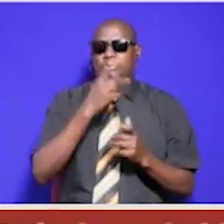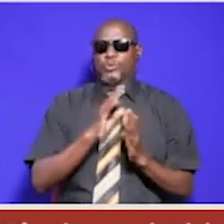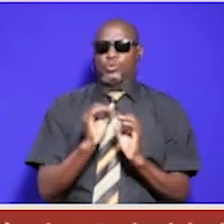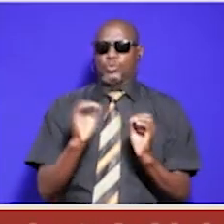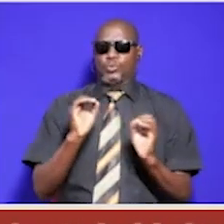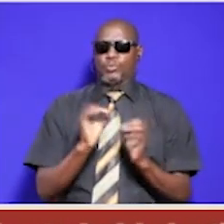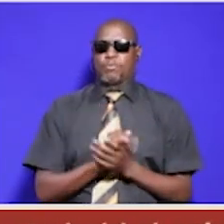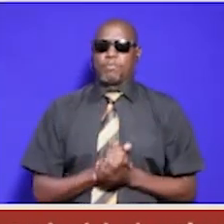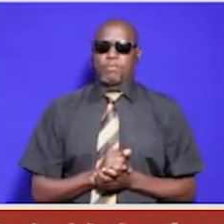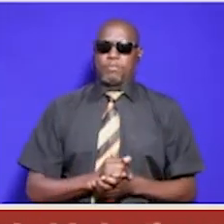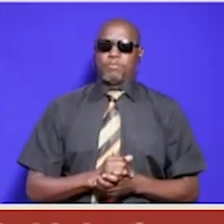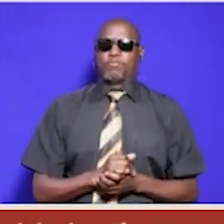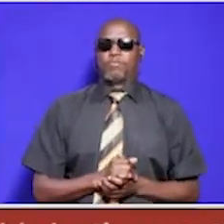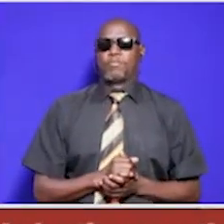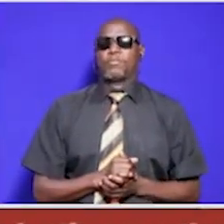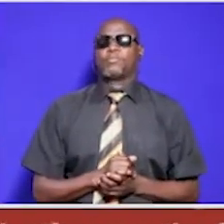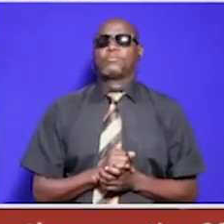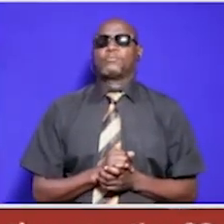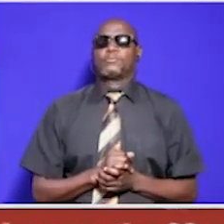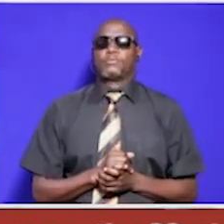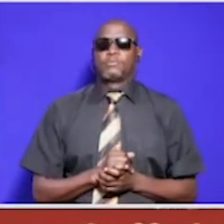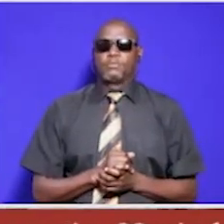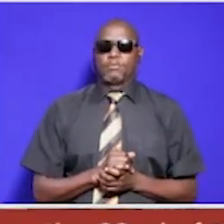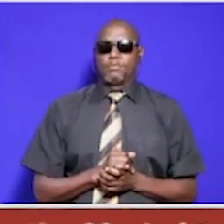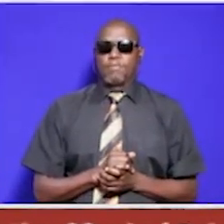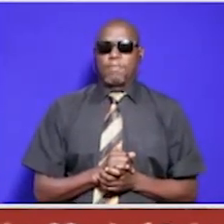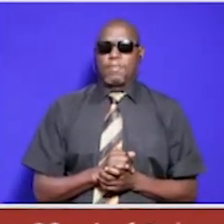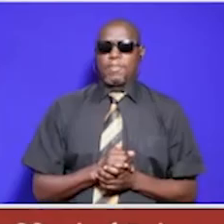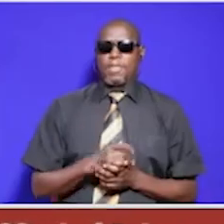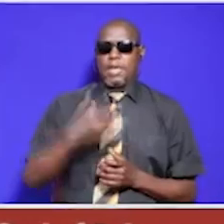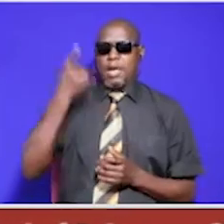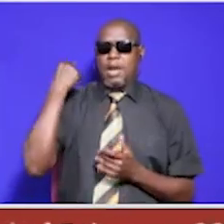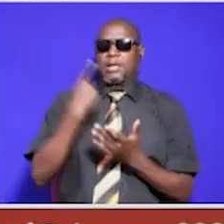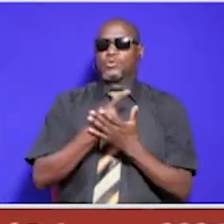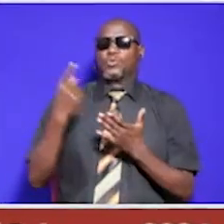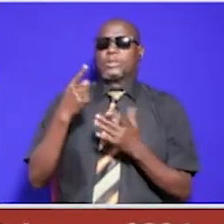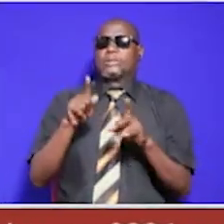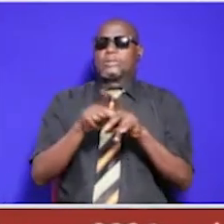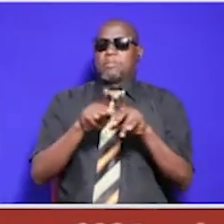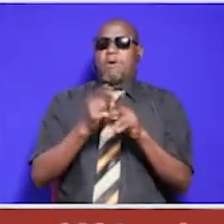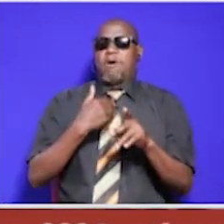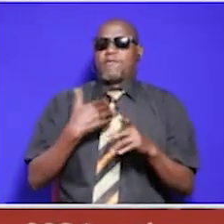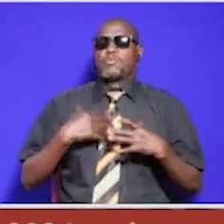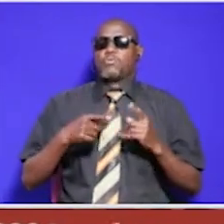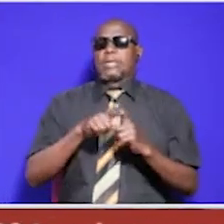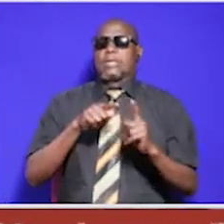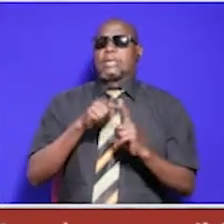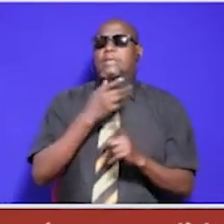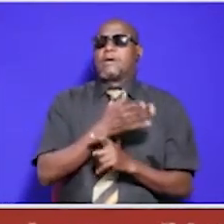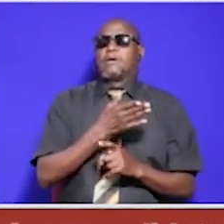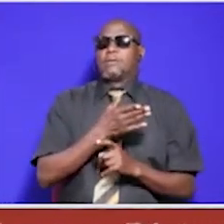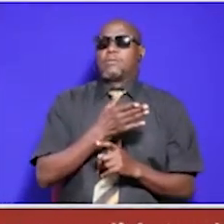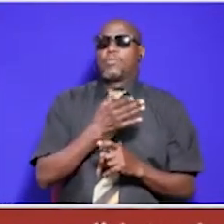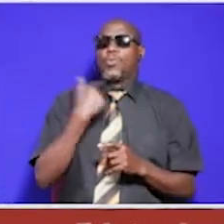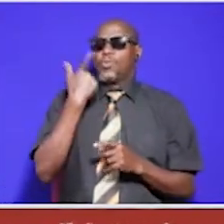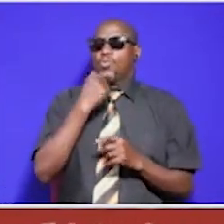suspects of the crime in the area. Last week, we also had other people that have been killed. We want to say that whoever is doing whatever